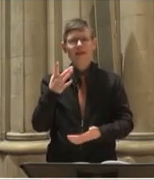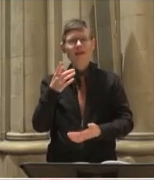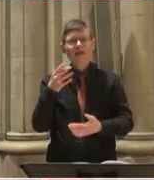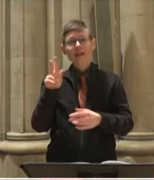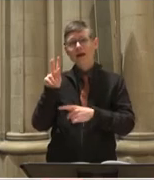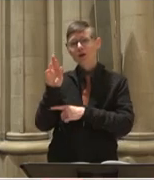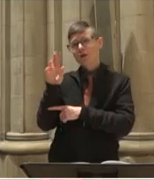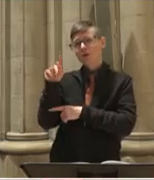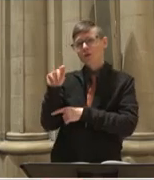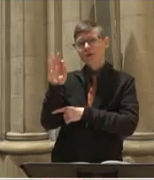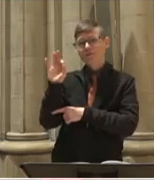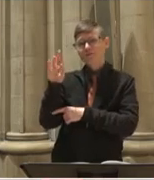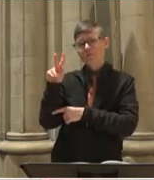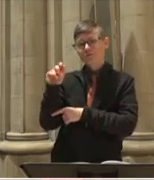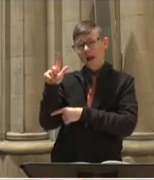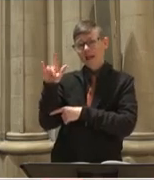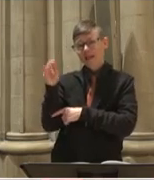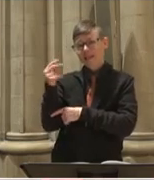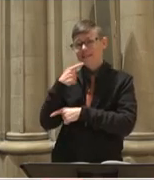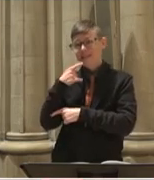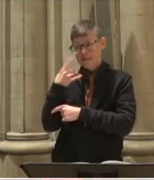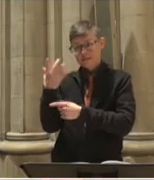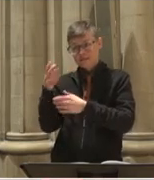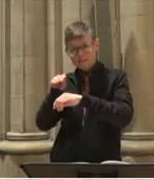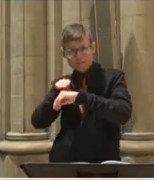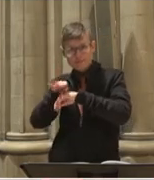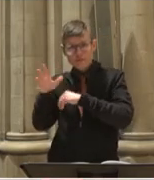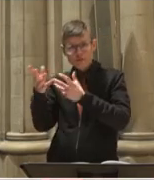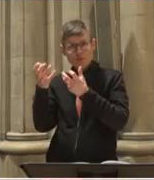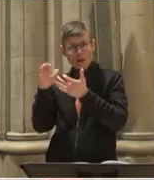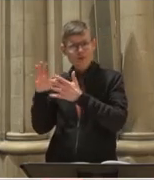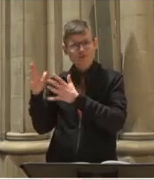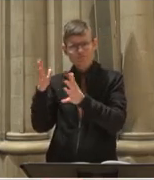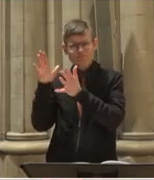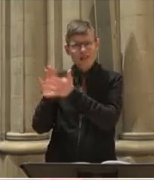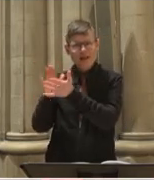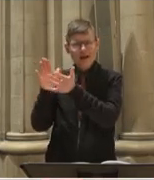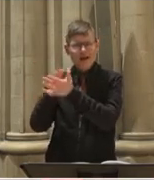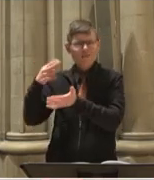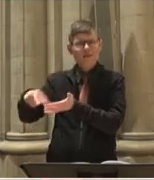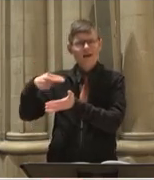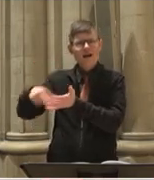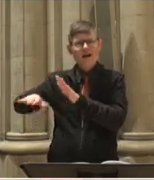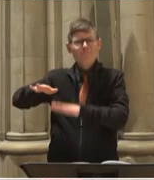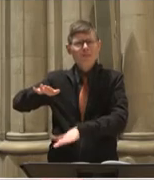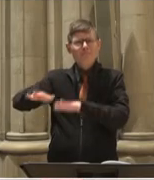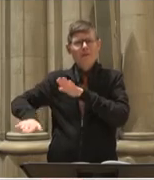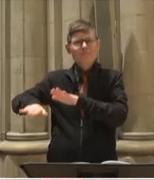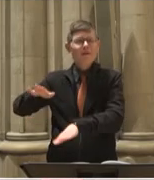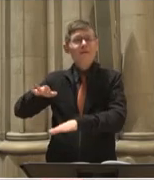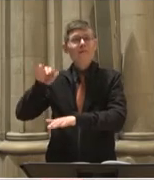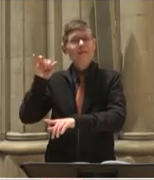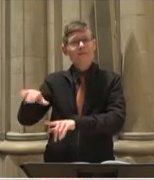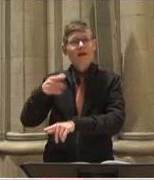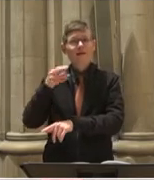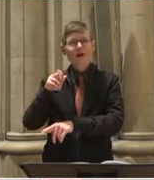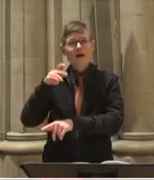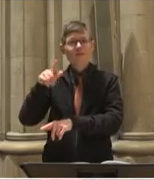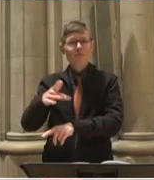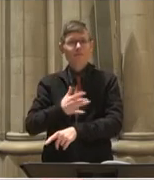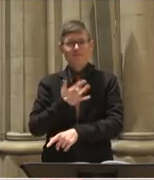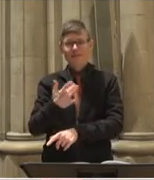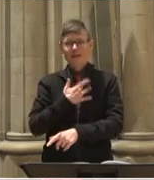Kirk Franklin says, makes you want to clap your hands, makes you want to dance, and makes you want to stomp. That gospel feeling